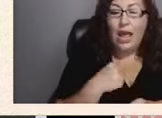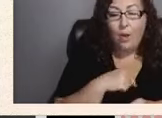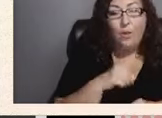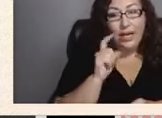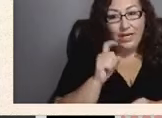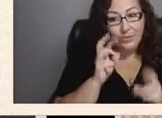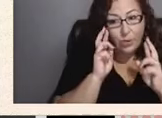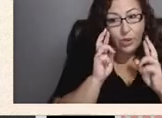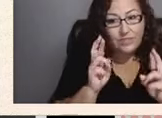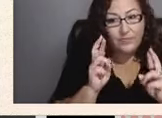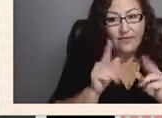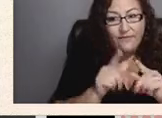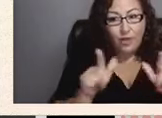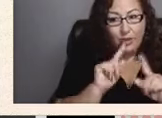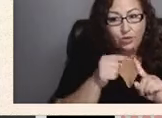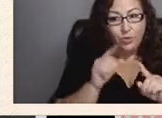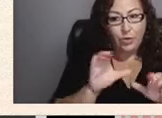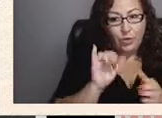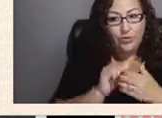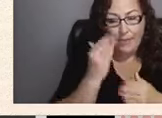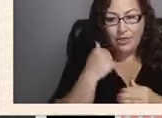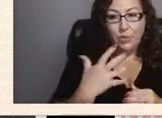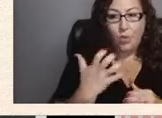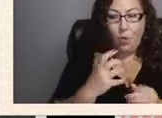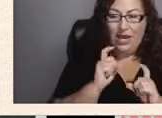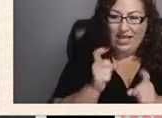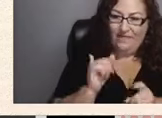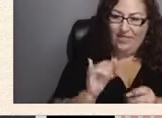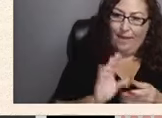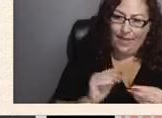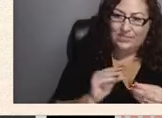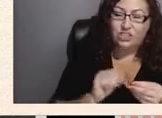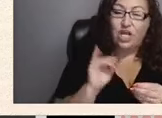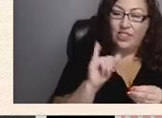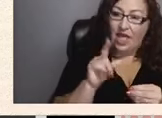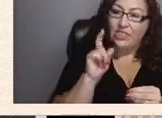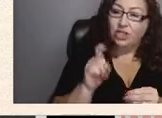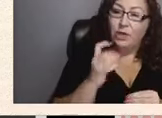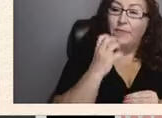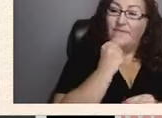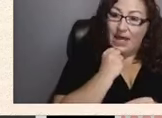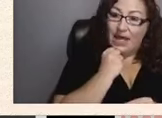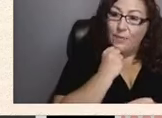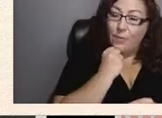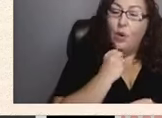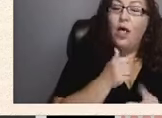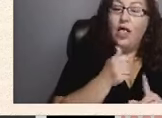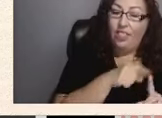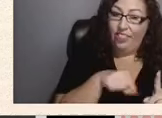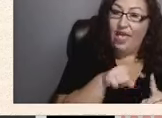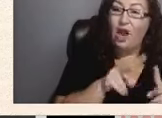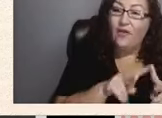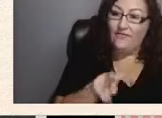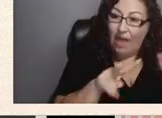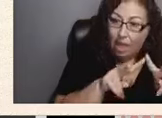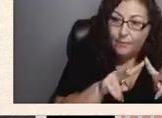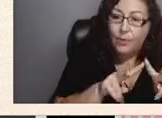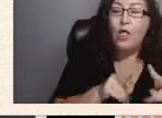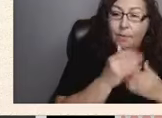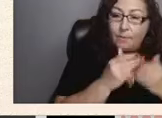language when we do that, because we want to give off that message that they should be valued, they are valuable, they are part of the fabric that makes